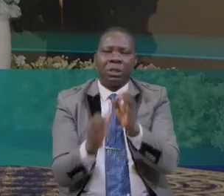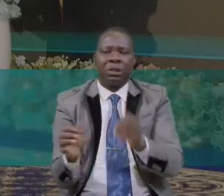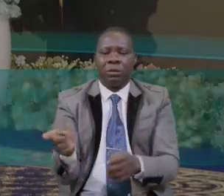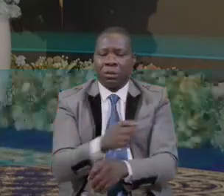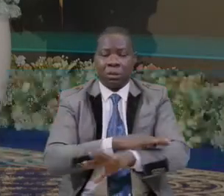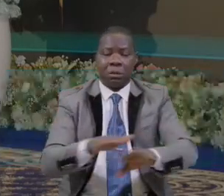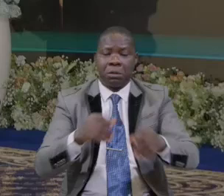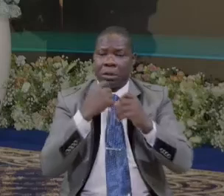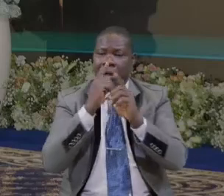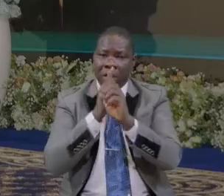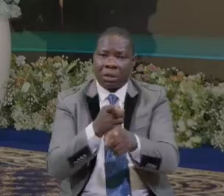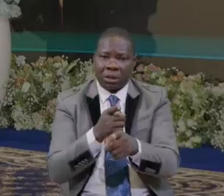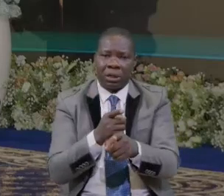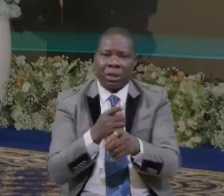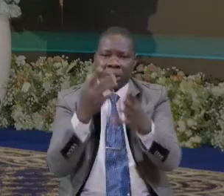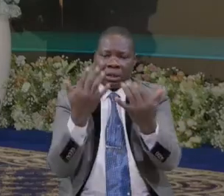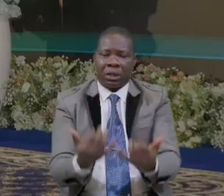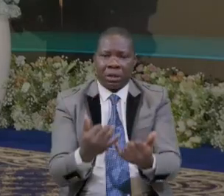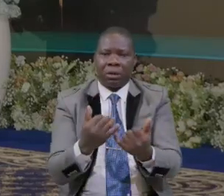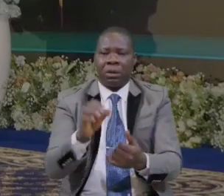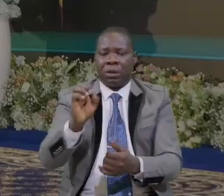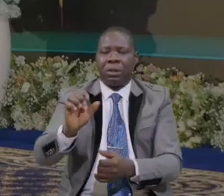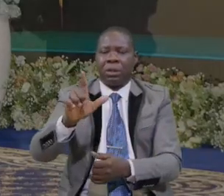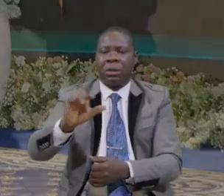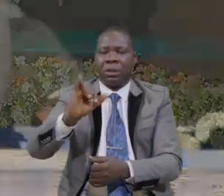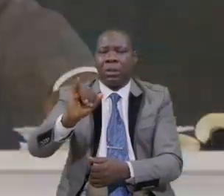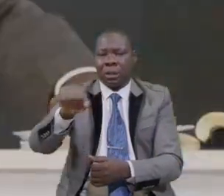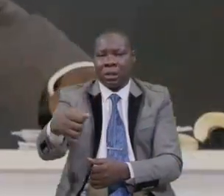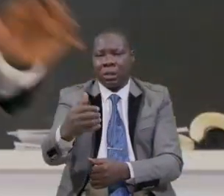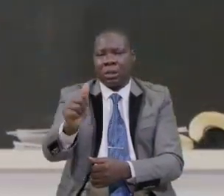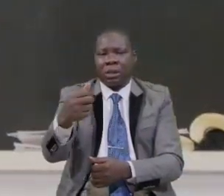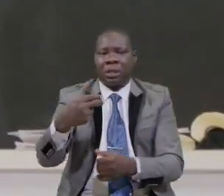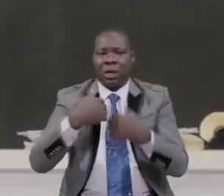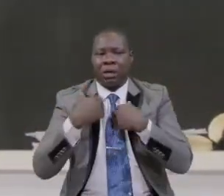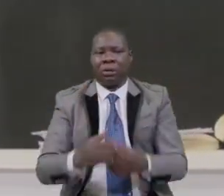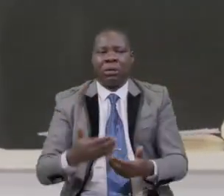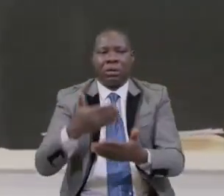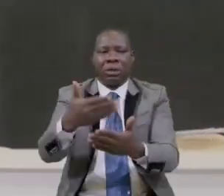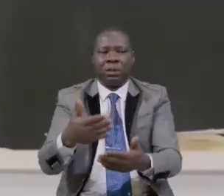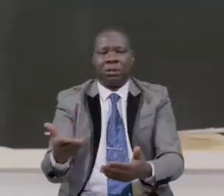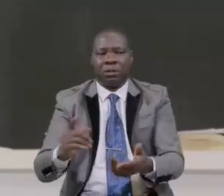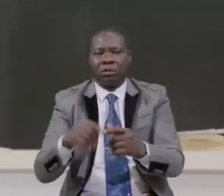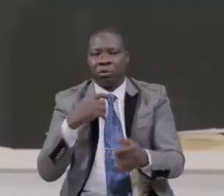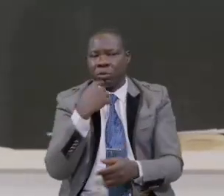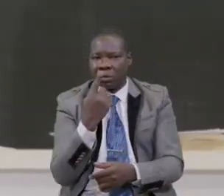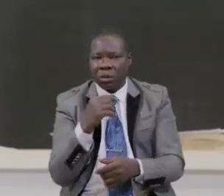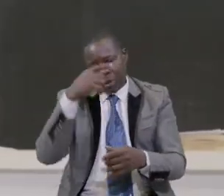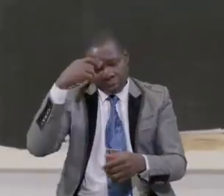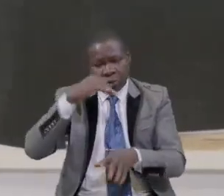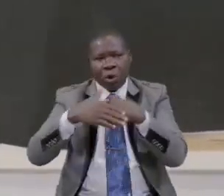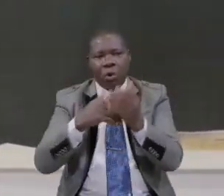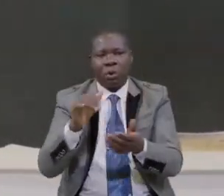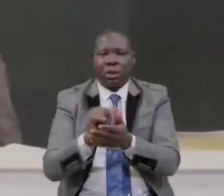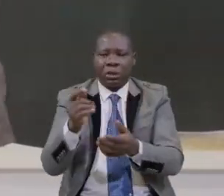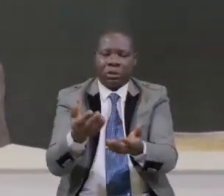now Elijah had the next thing to say. Because all he wanted to do was not to hurt anybody. All